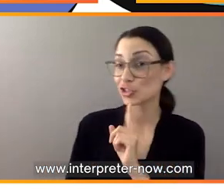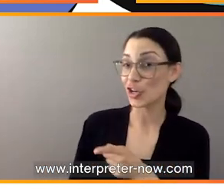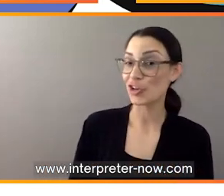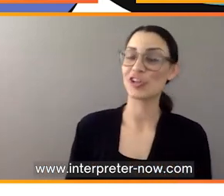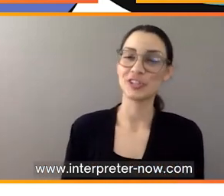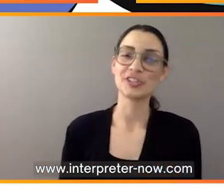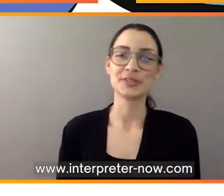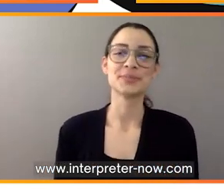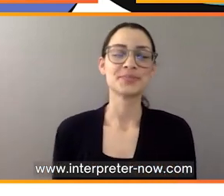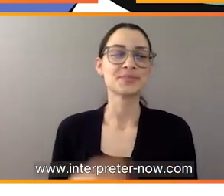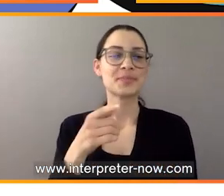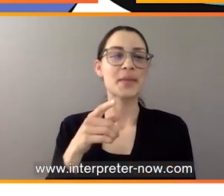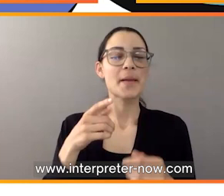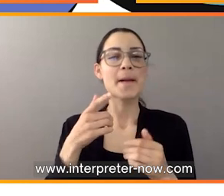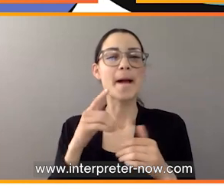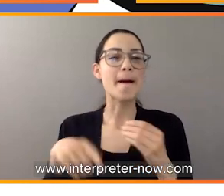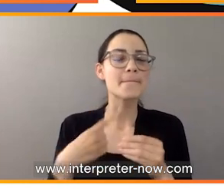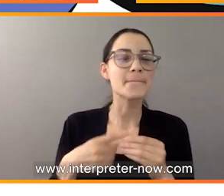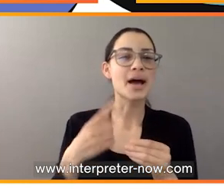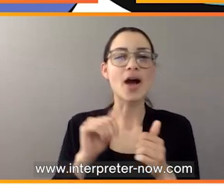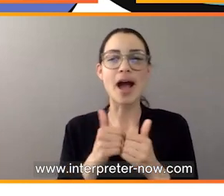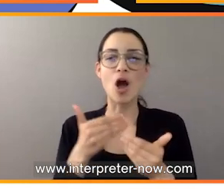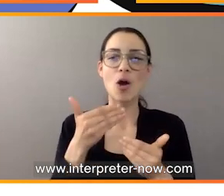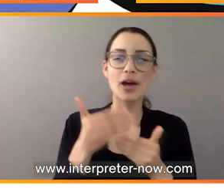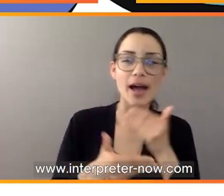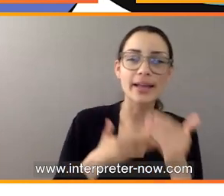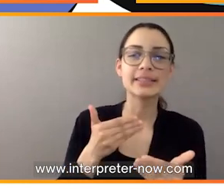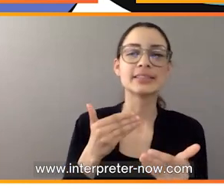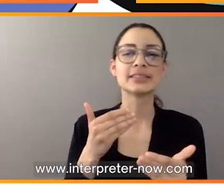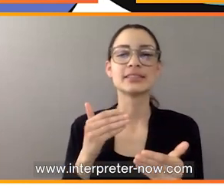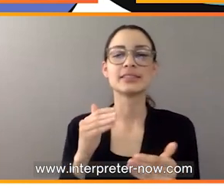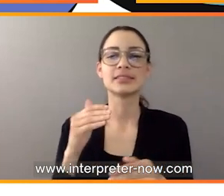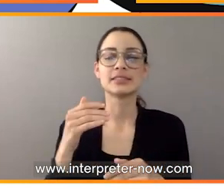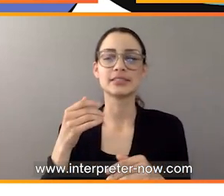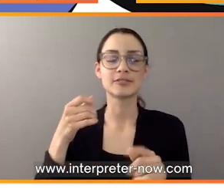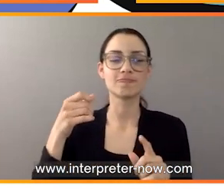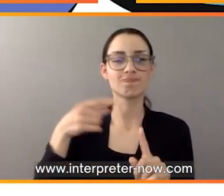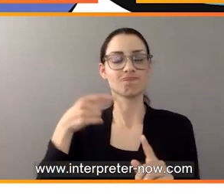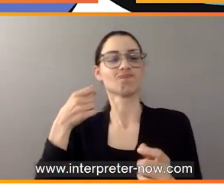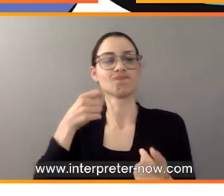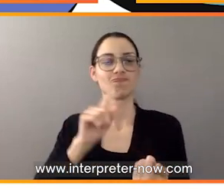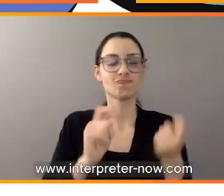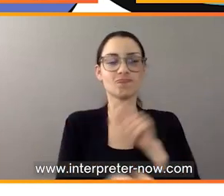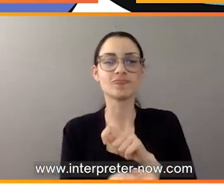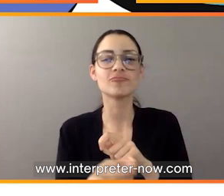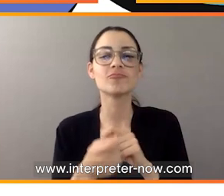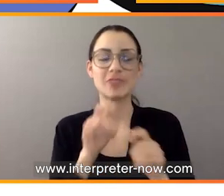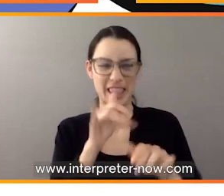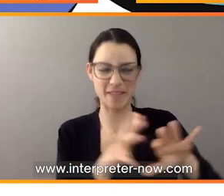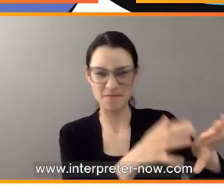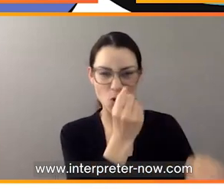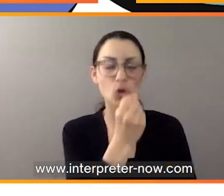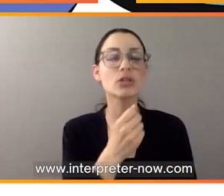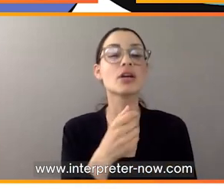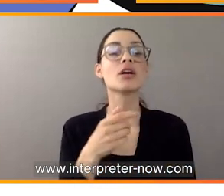How does kindness help catalyze change too? Let's start. Let's talk a bit about how you lead that transformation through